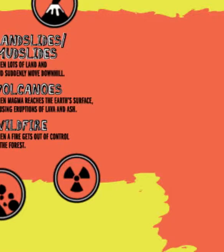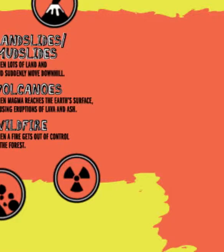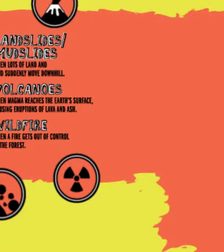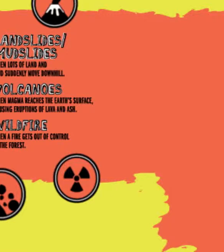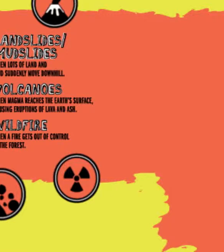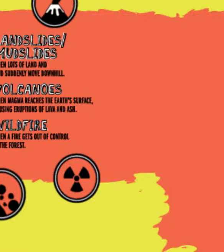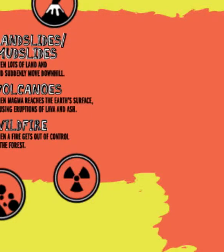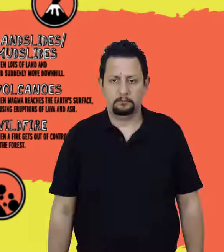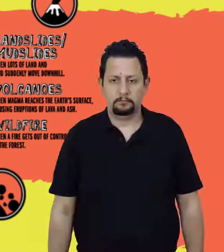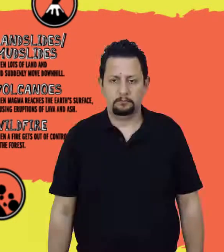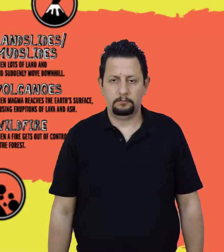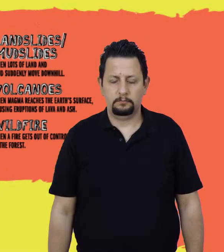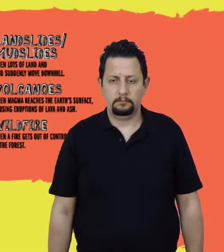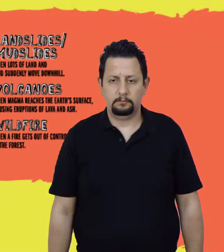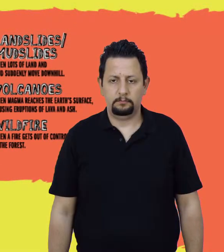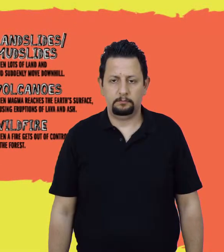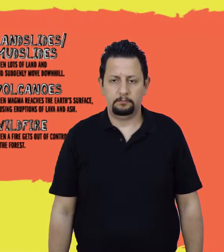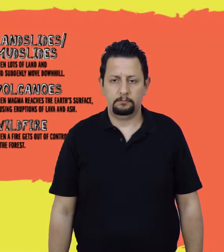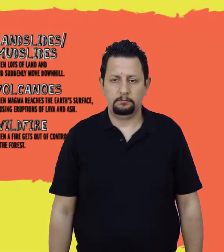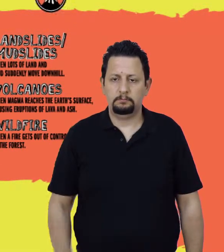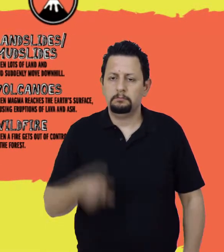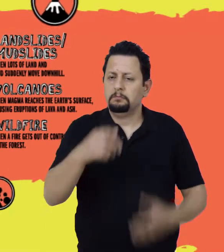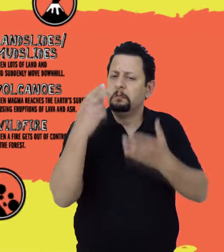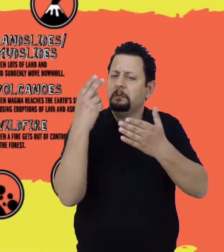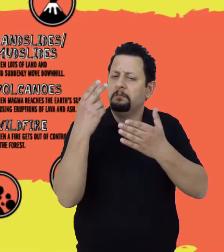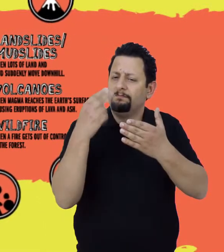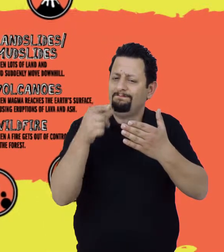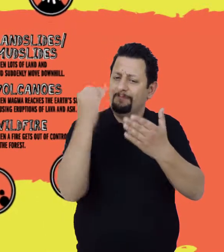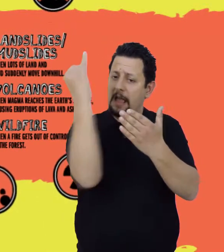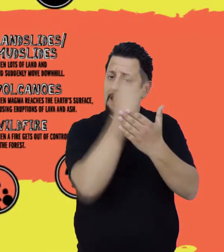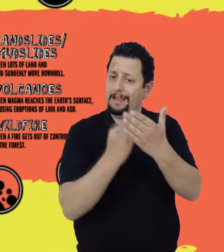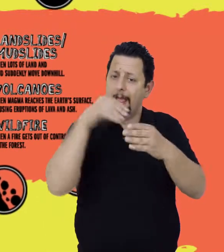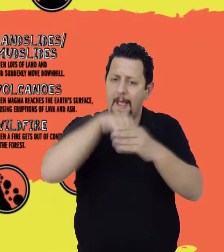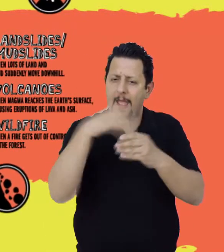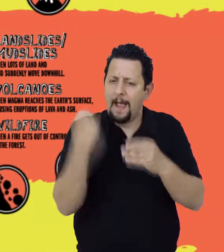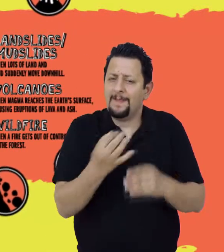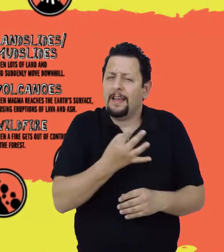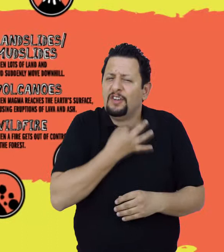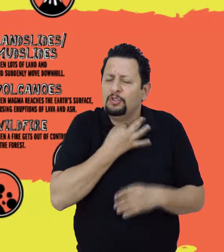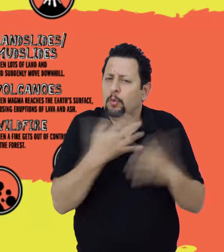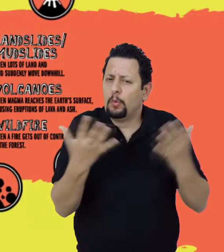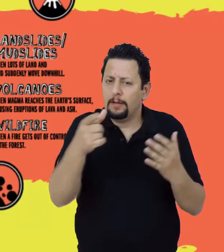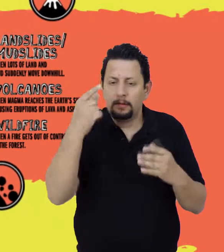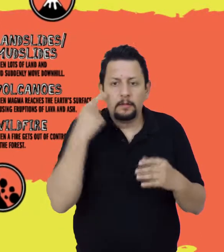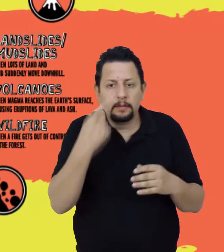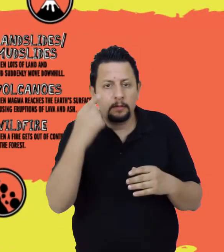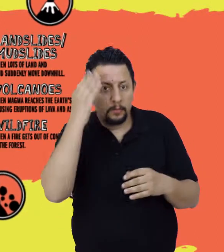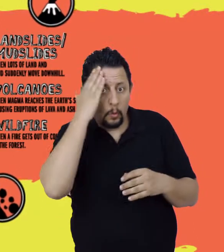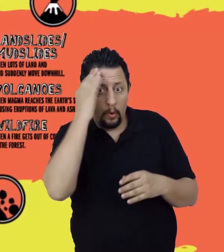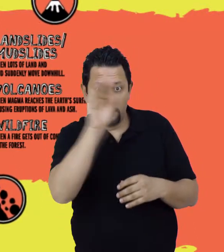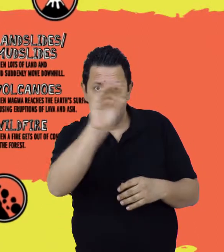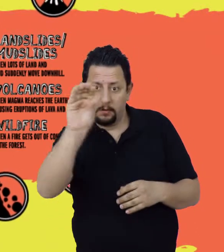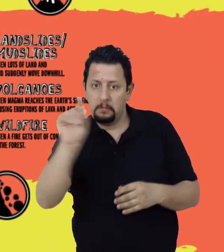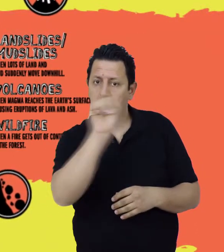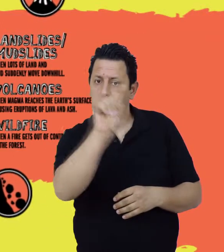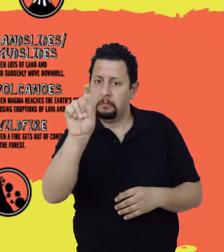fire gets out of control in the forest. Match the pictures with the name and the description, and then say whether you think it's a natural or